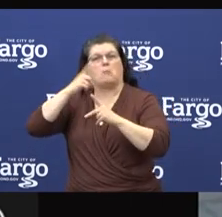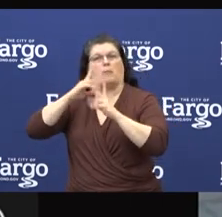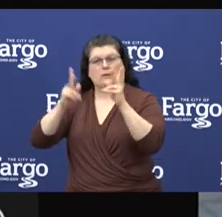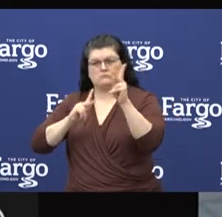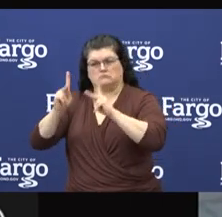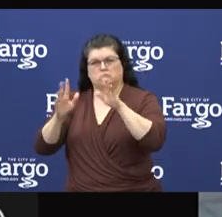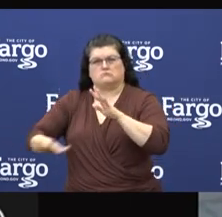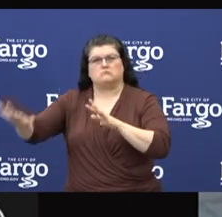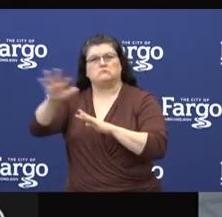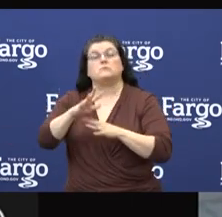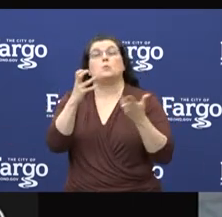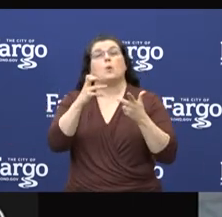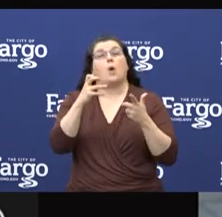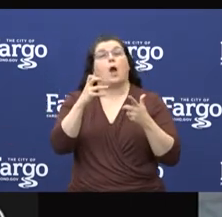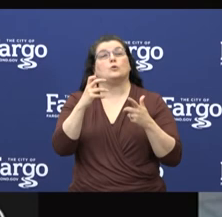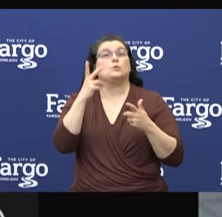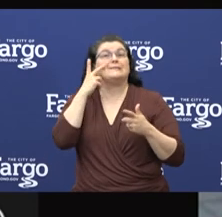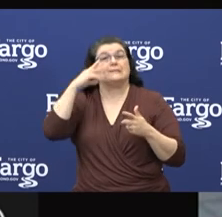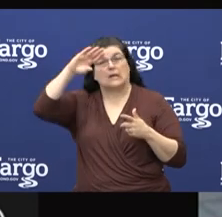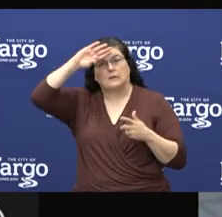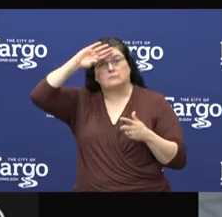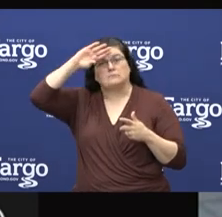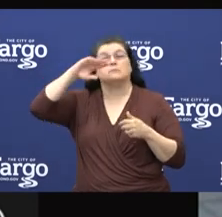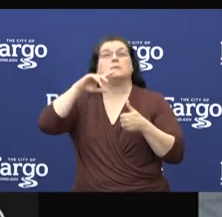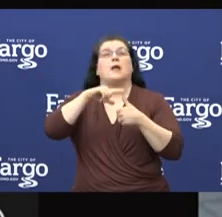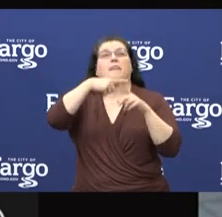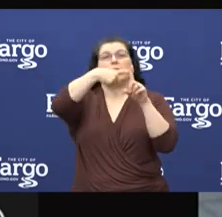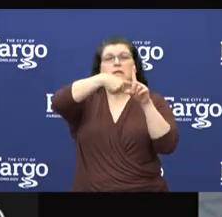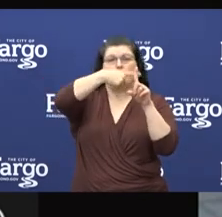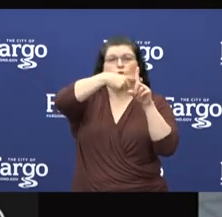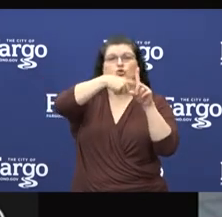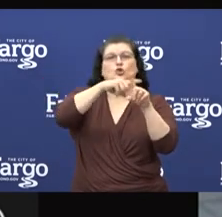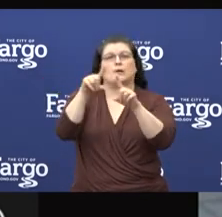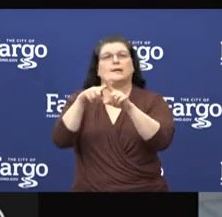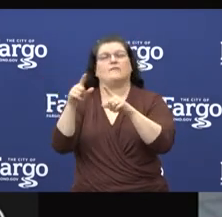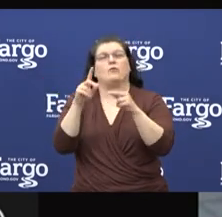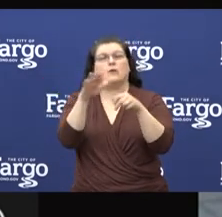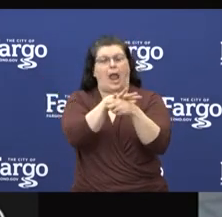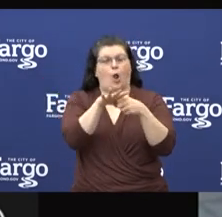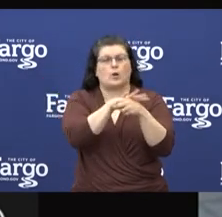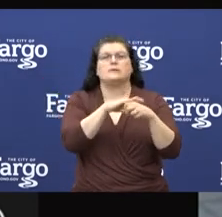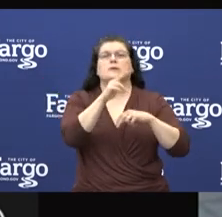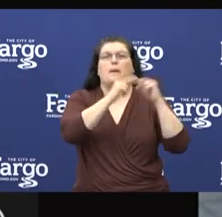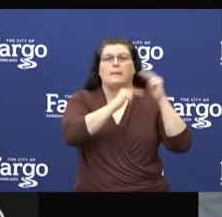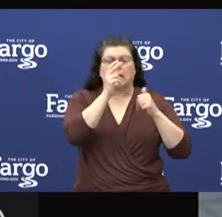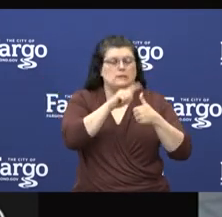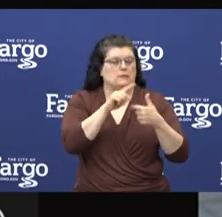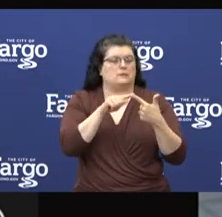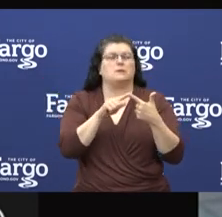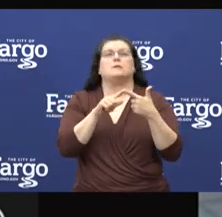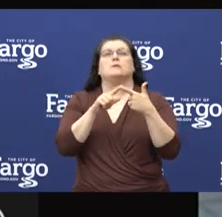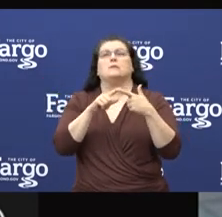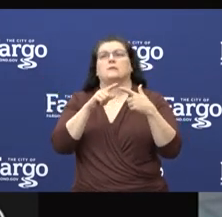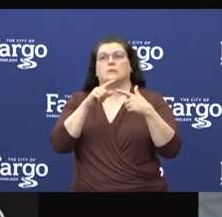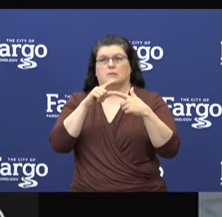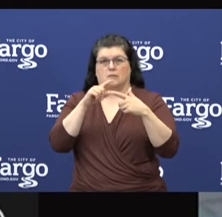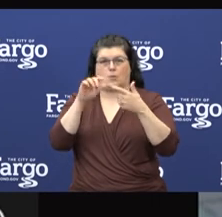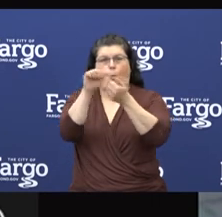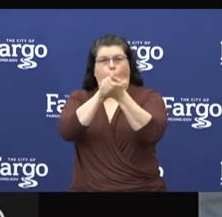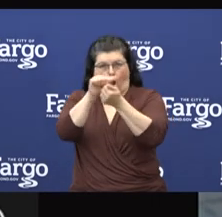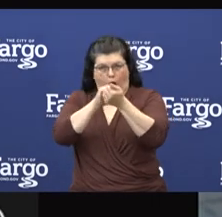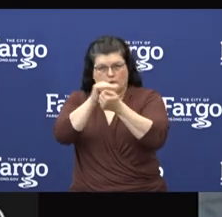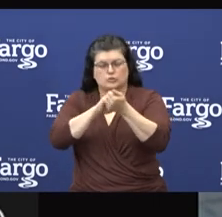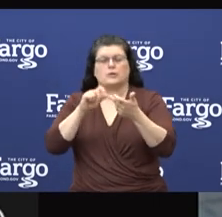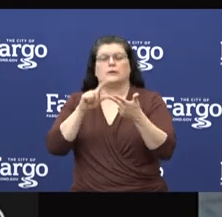monitoring the temperatures at various stations throughout our buildings, frequent disinfecting, hand washing, and of course, continuing to keep the building closed